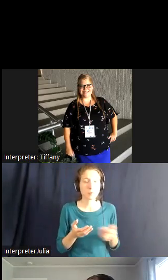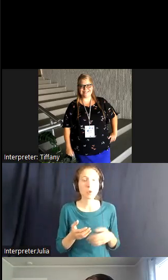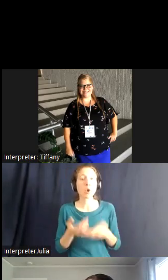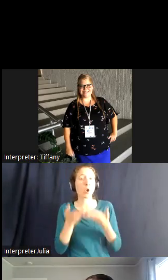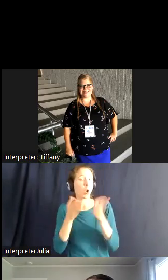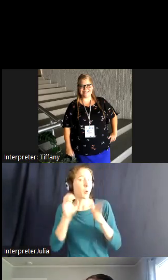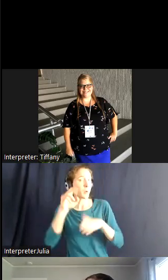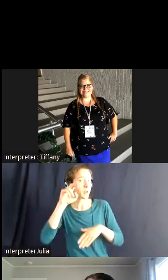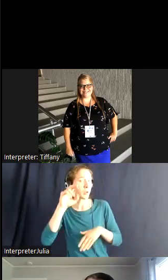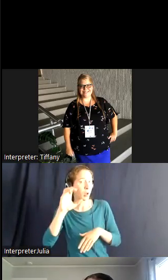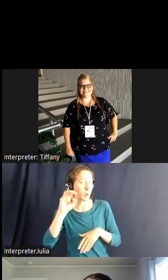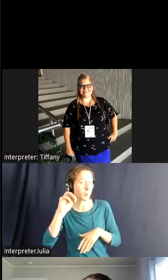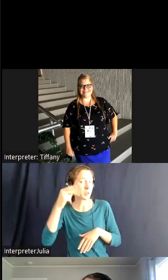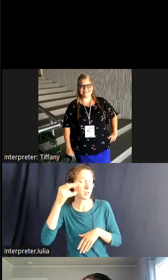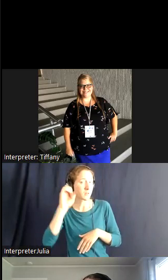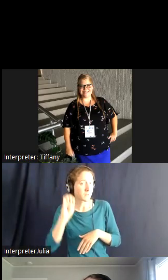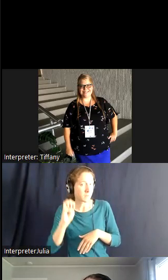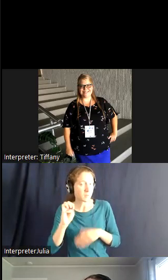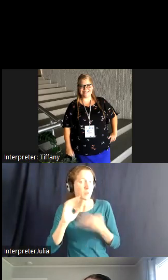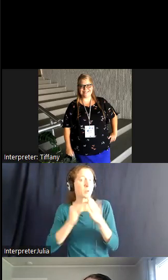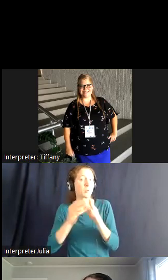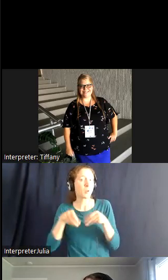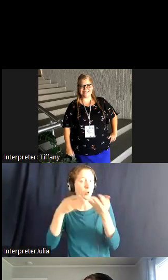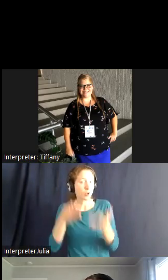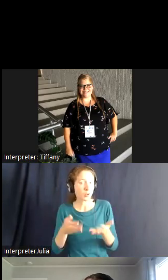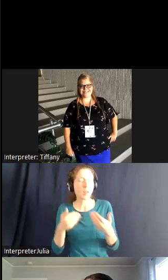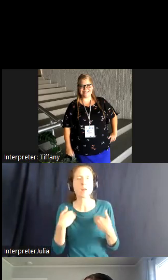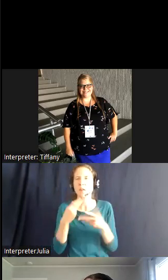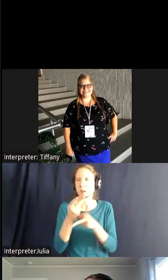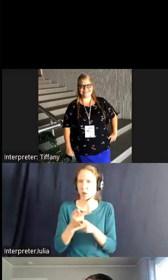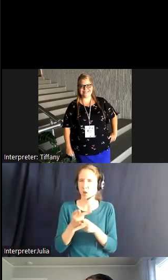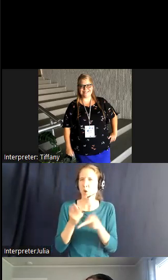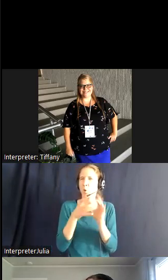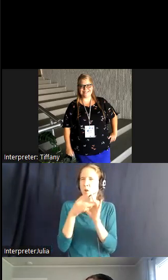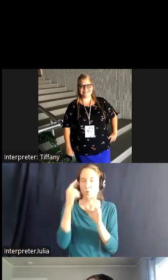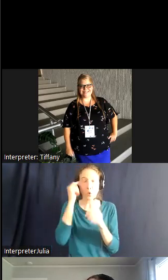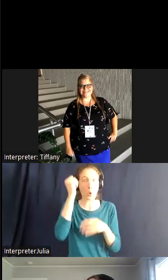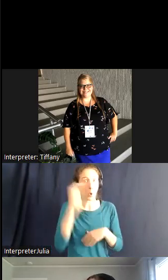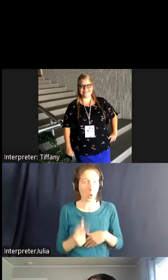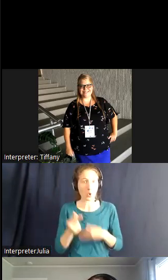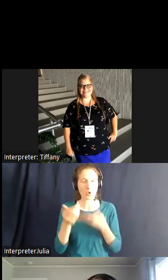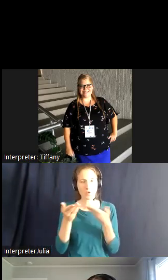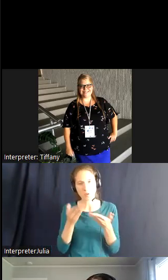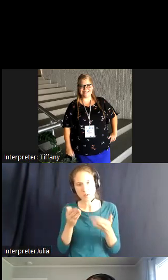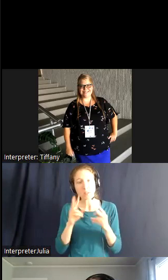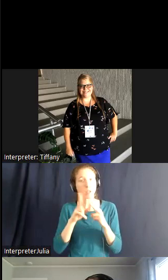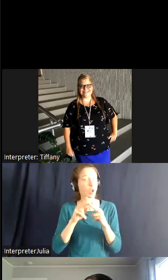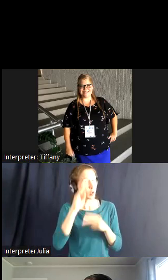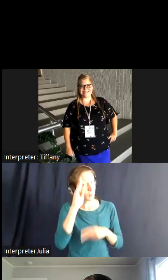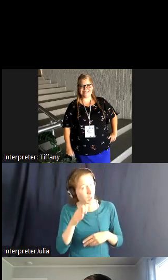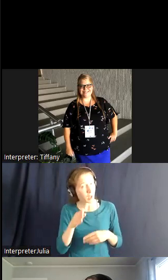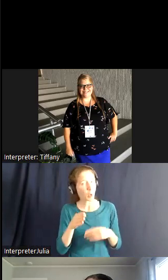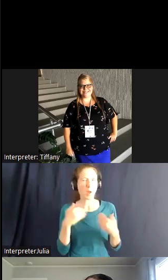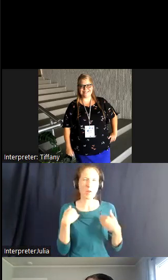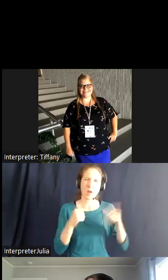health providers are providing care coordination and all of the following services, either directly or through contract. And